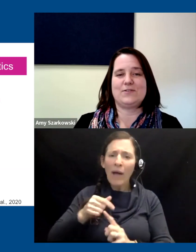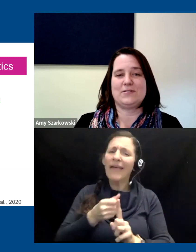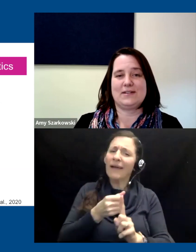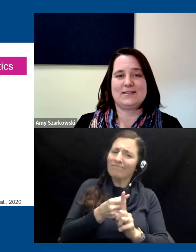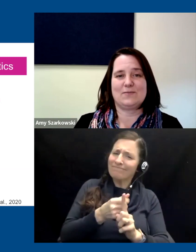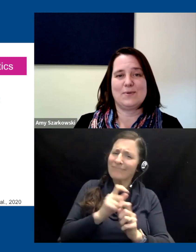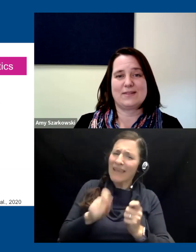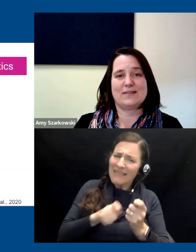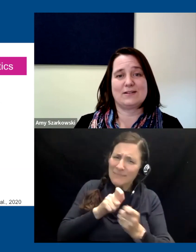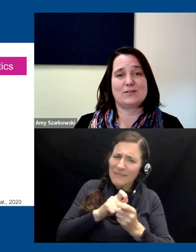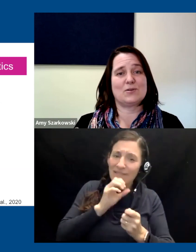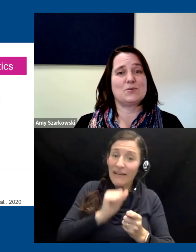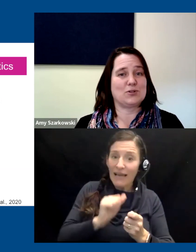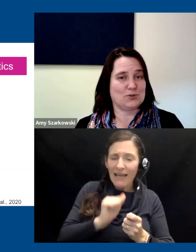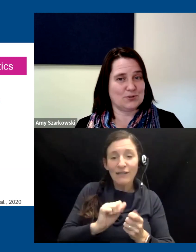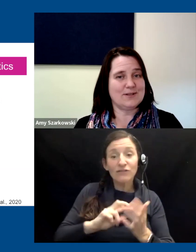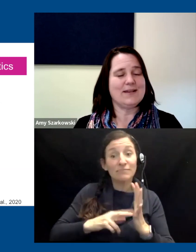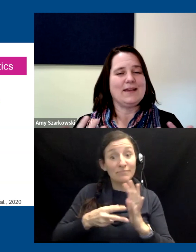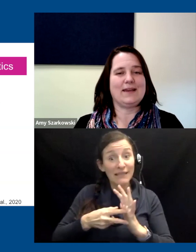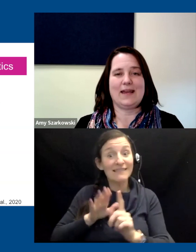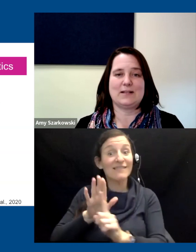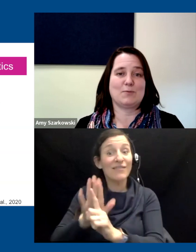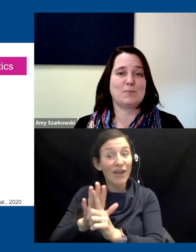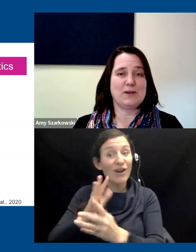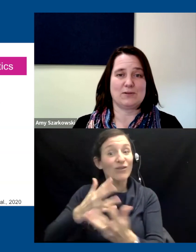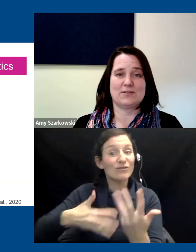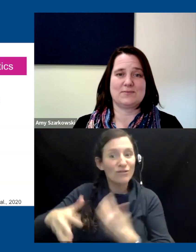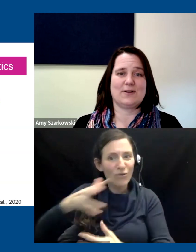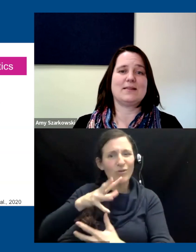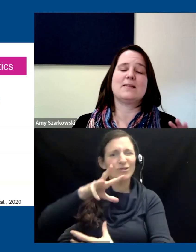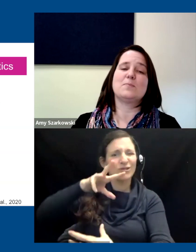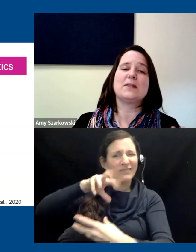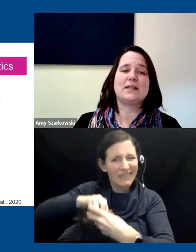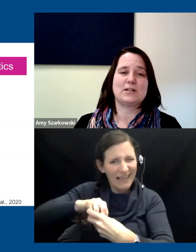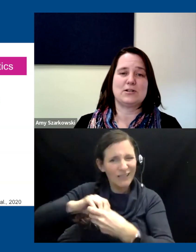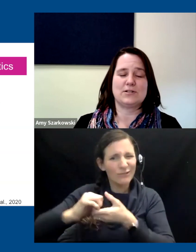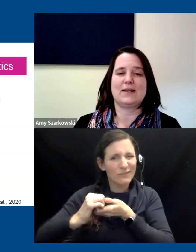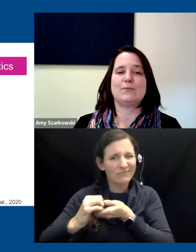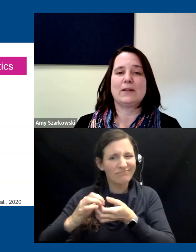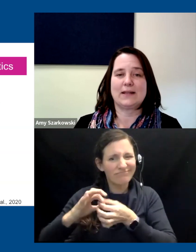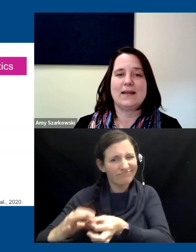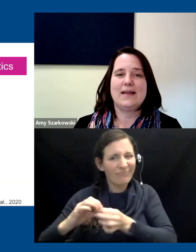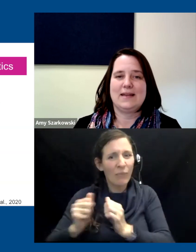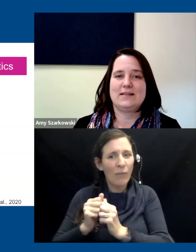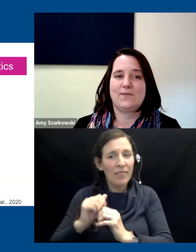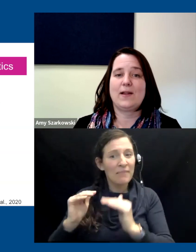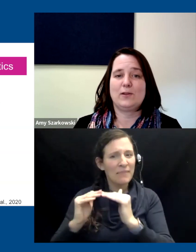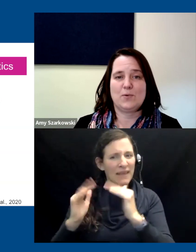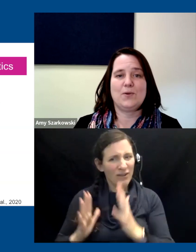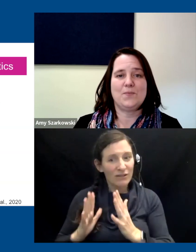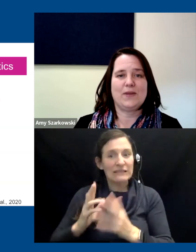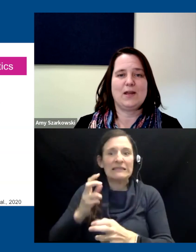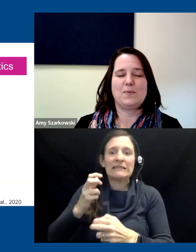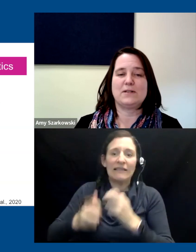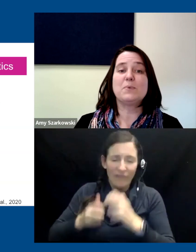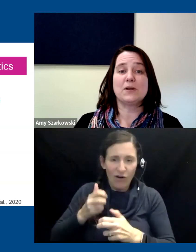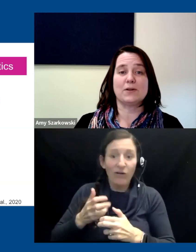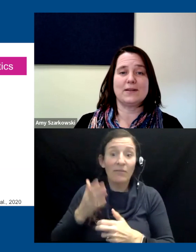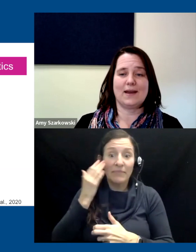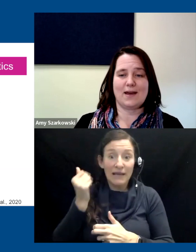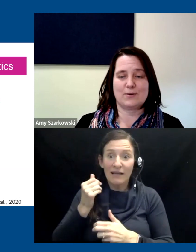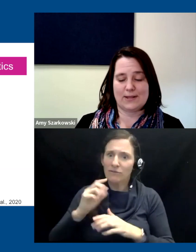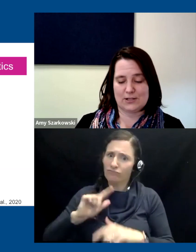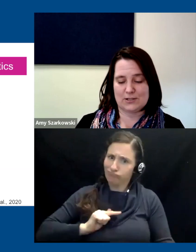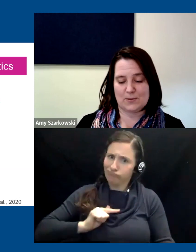have difficulties with their social engagement with peers. Right? The ability to turn take really is valuable in helping to